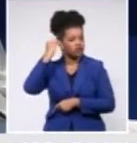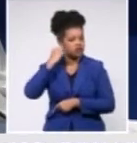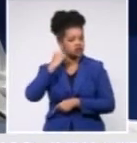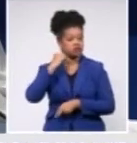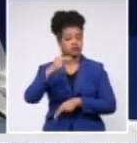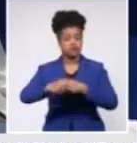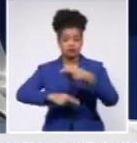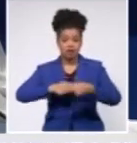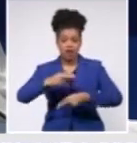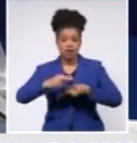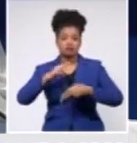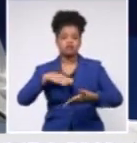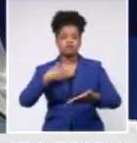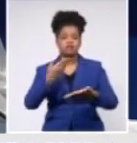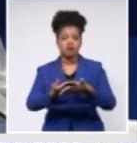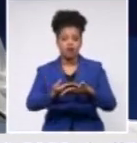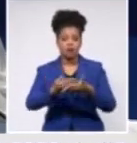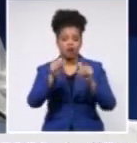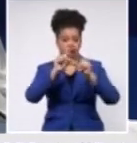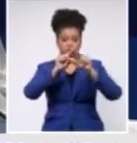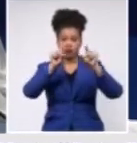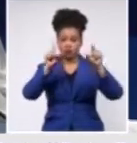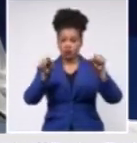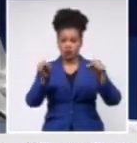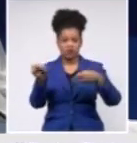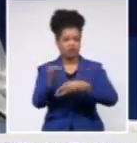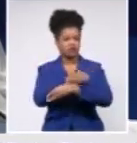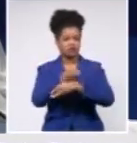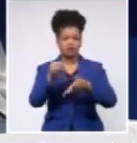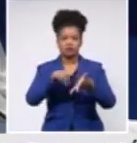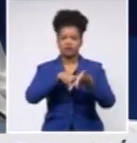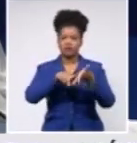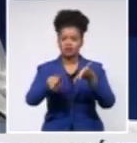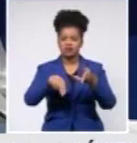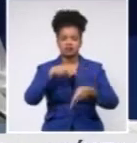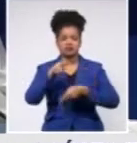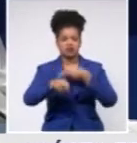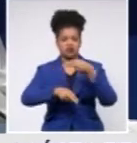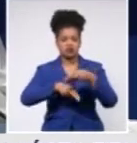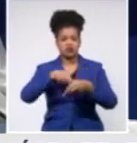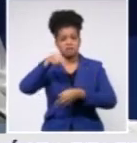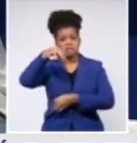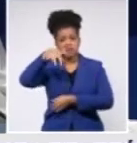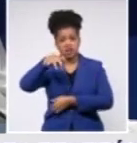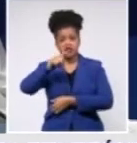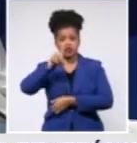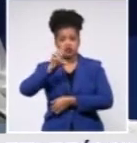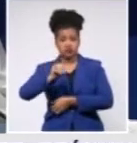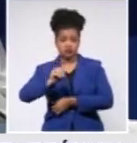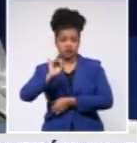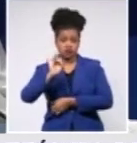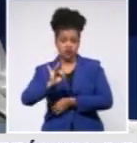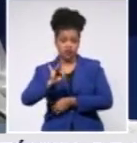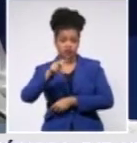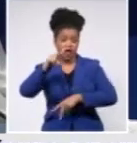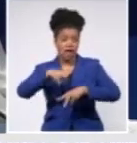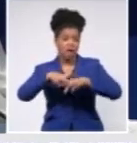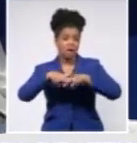virus. As I always mention, samples from all of the country's territories were